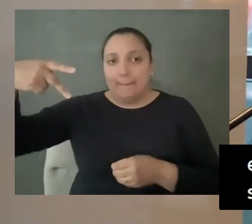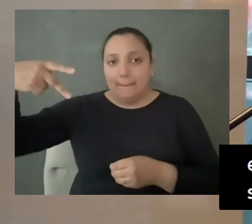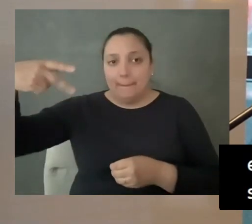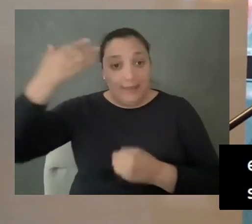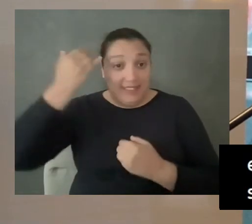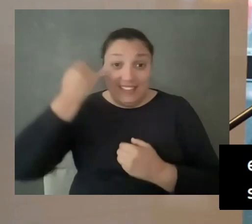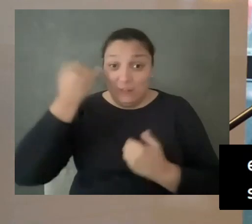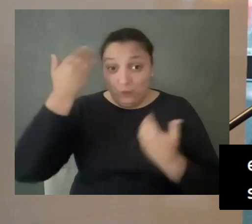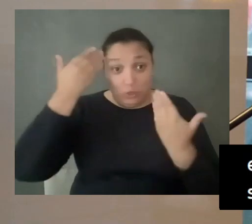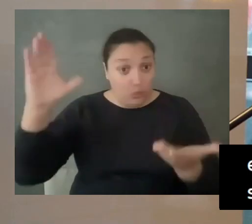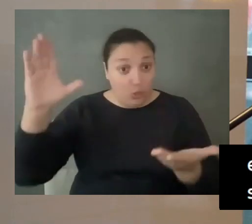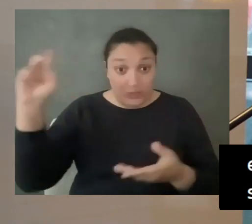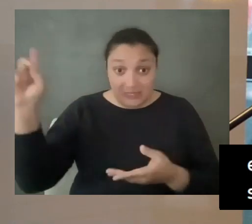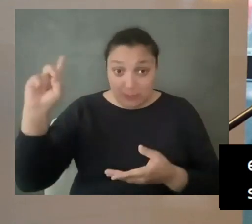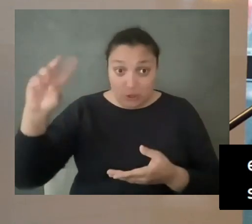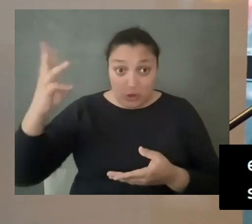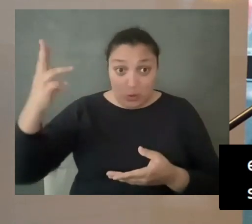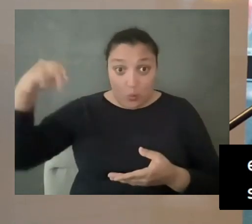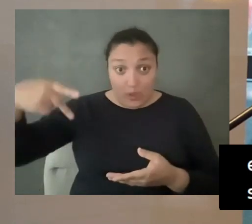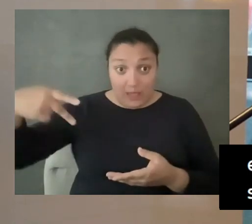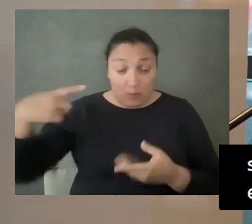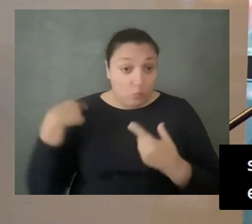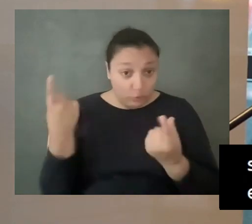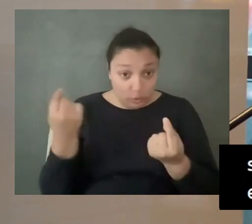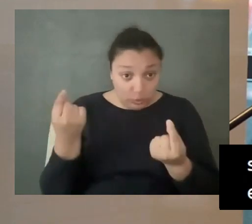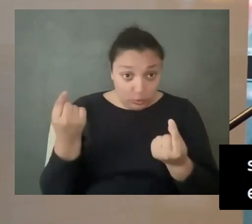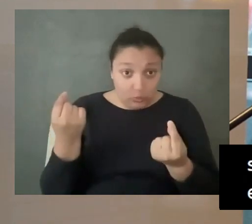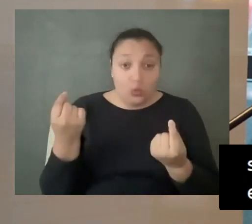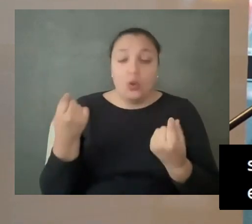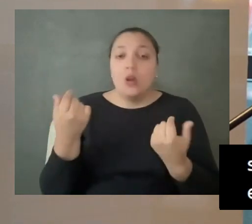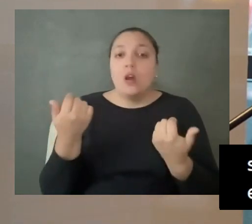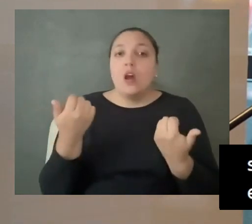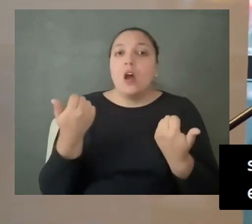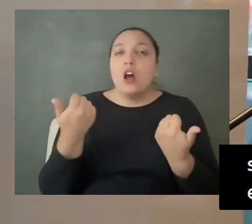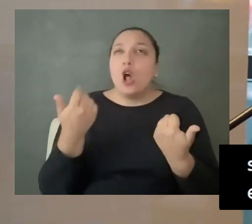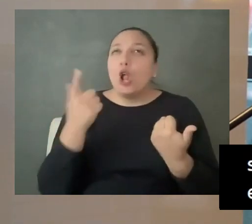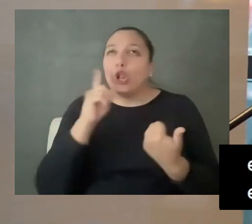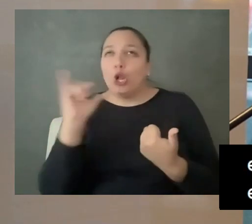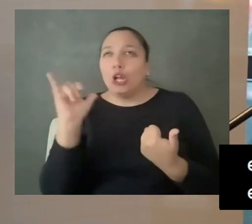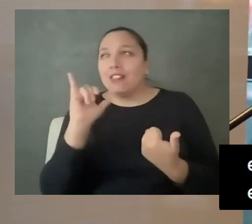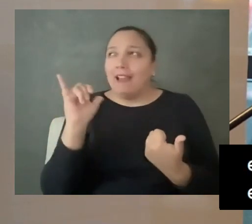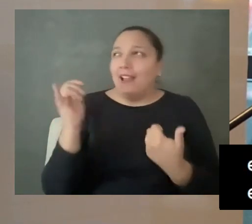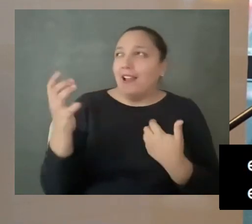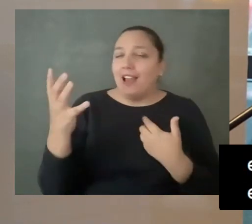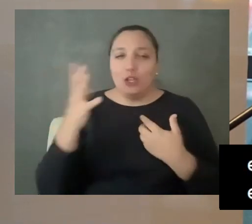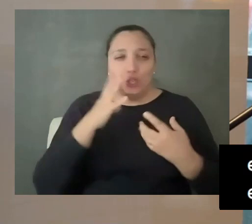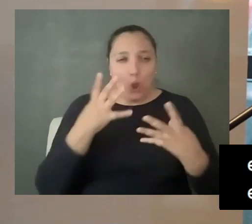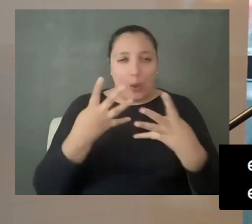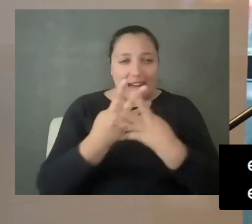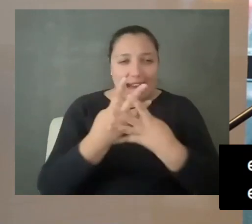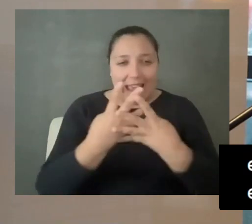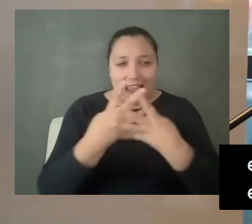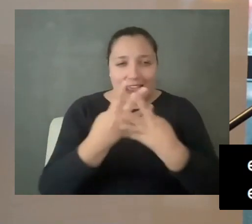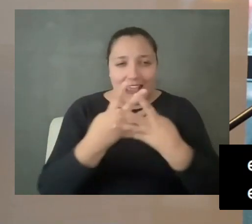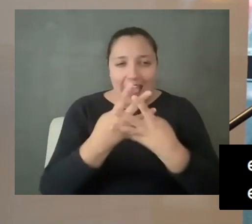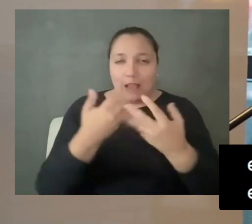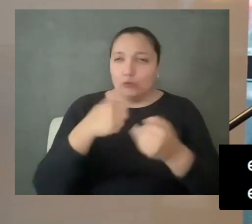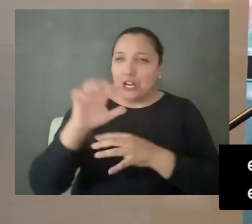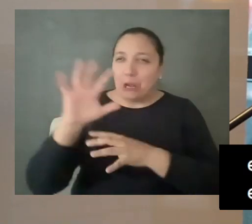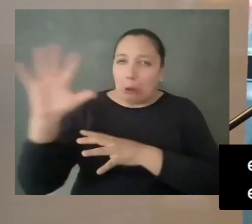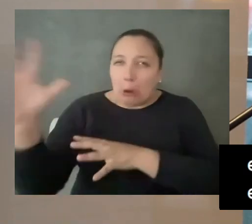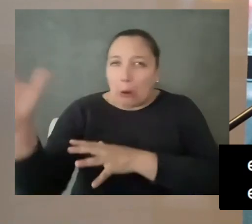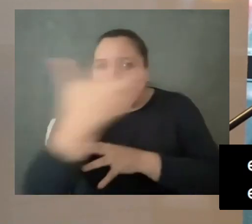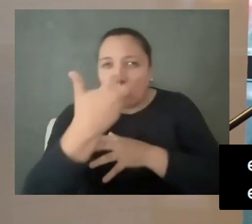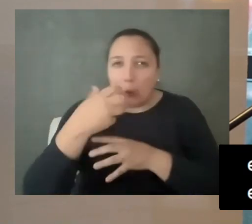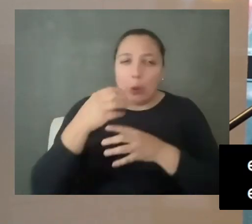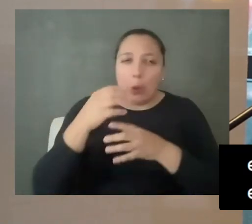I describe it as catching smoke with a net. You know, as you know, anybody in here who's a Democrat knows that the